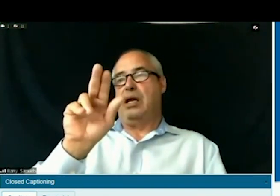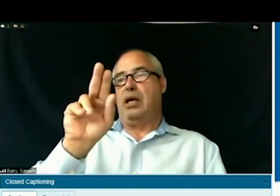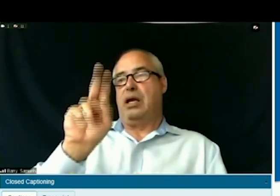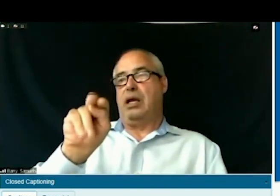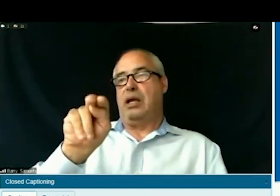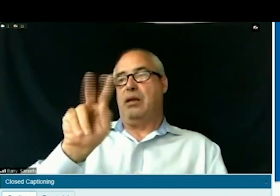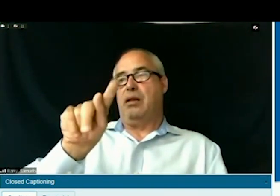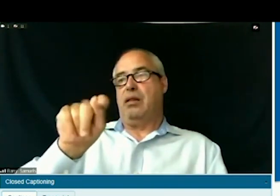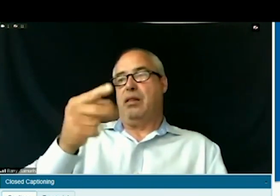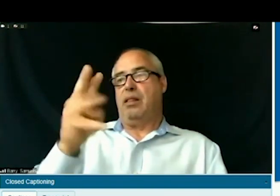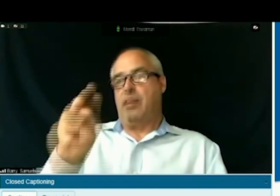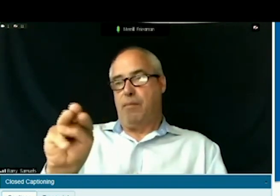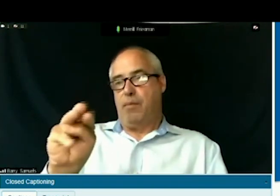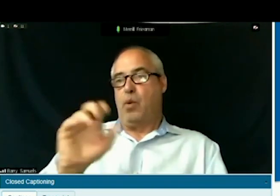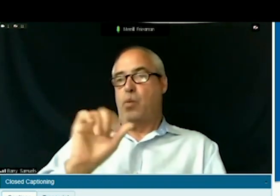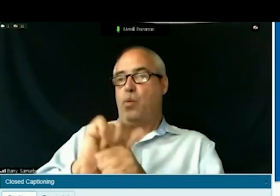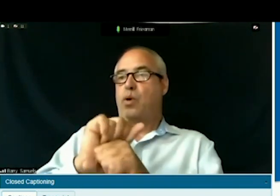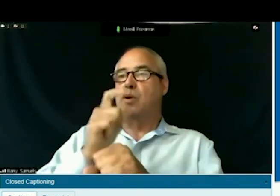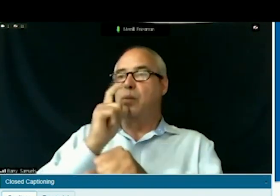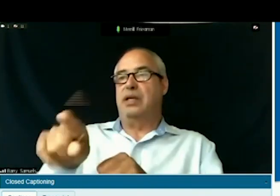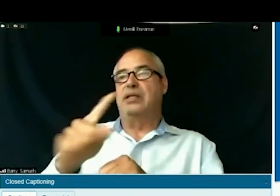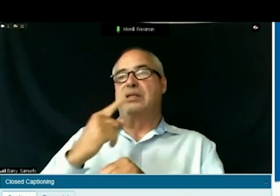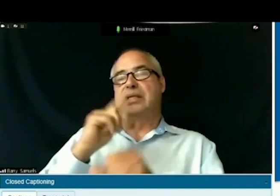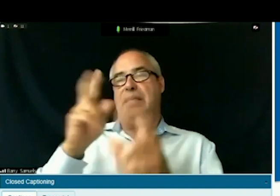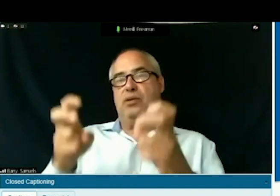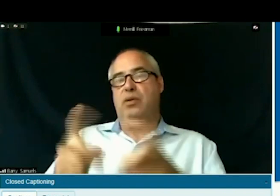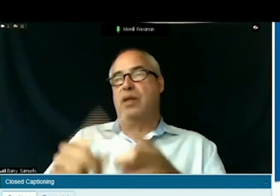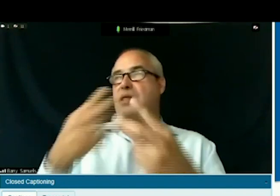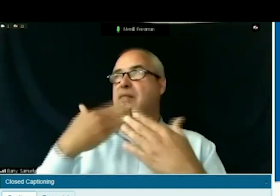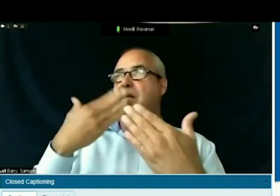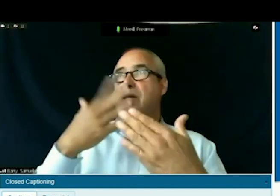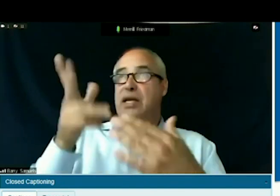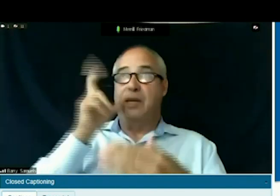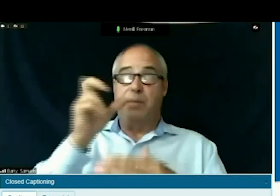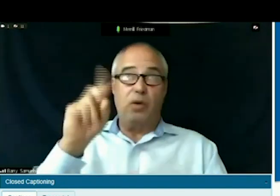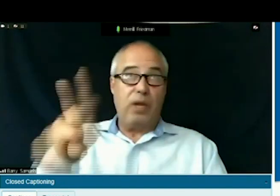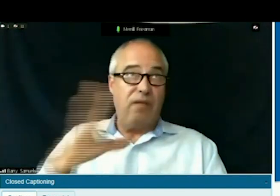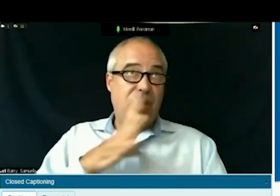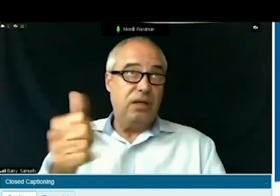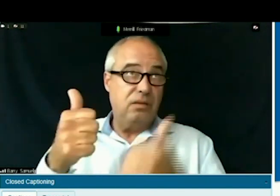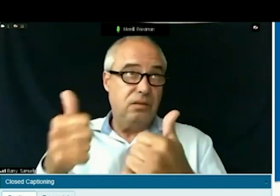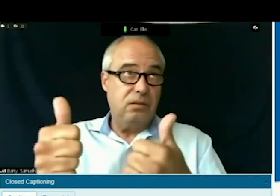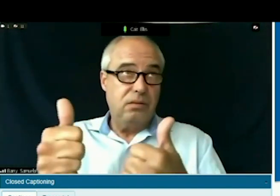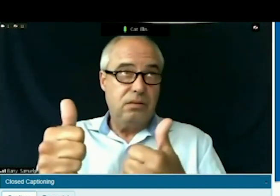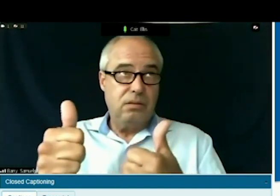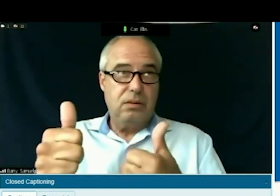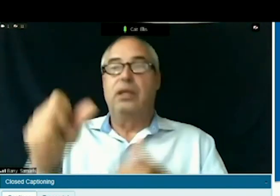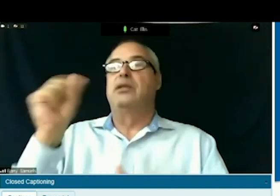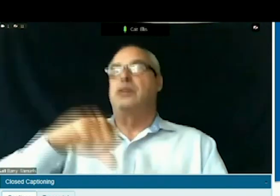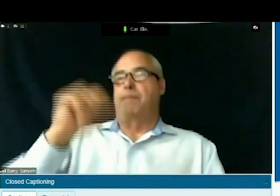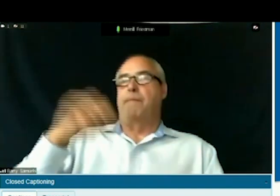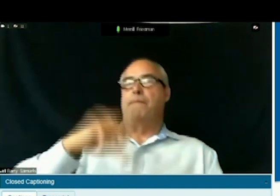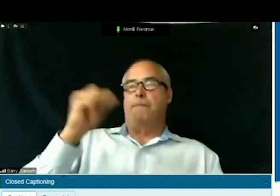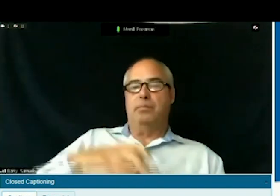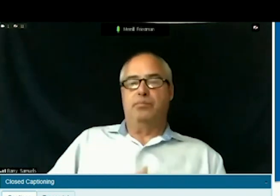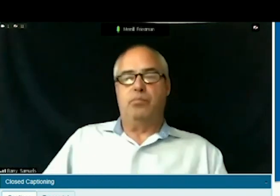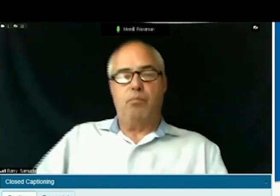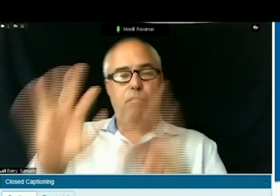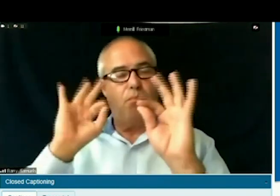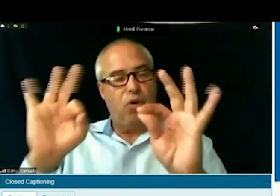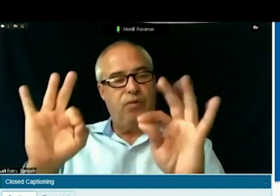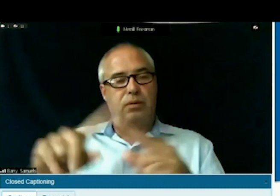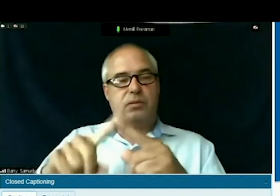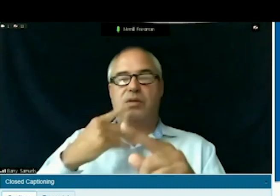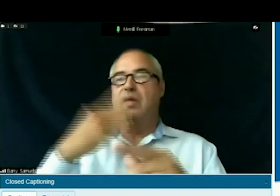Merrill? Great, thank you so much. Can you hear me okay? Yes. Perfect, thank